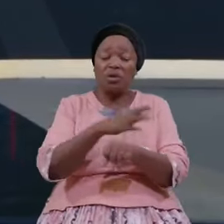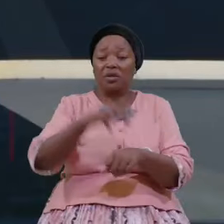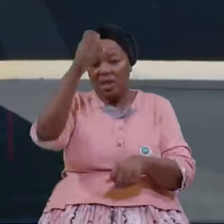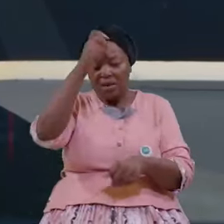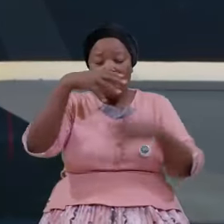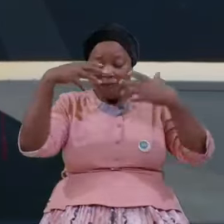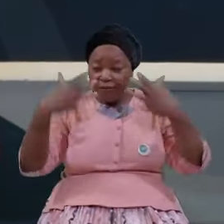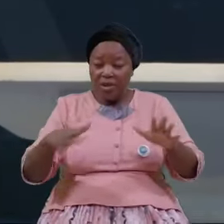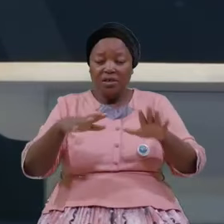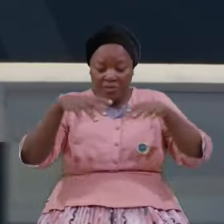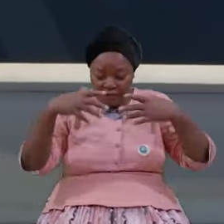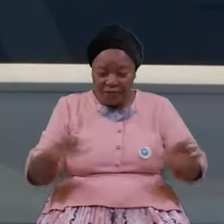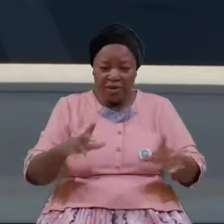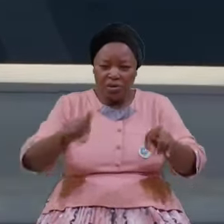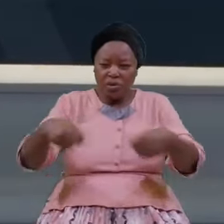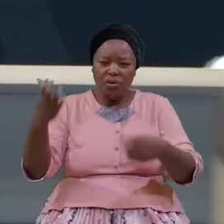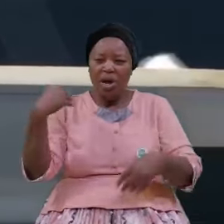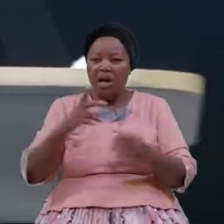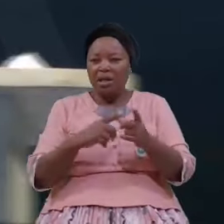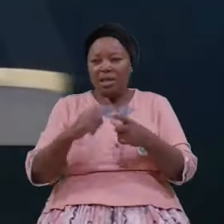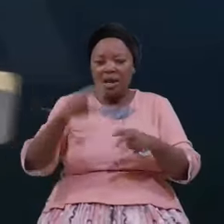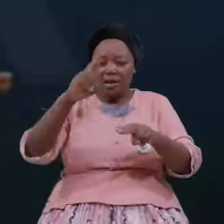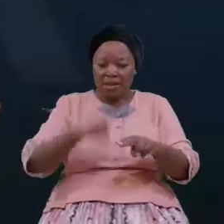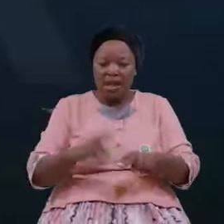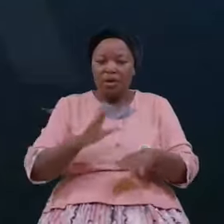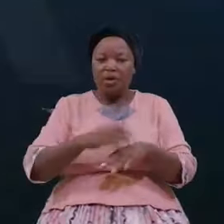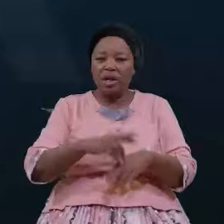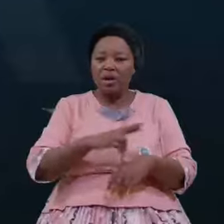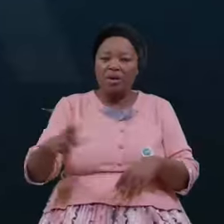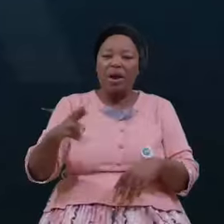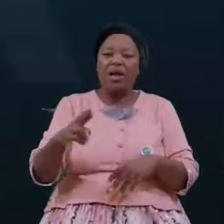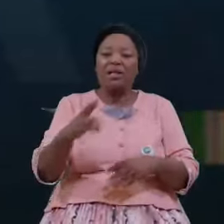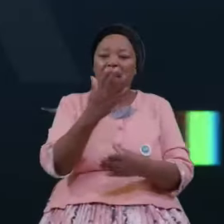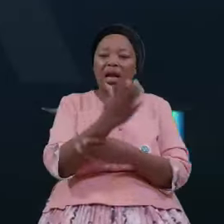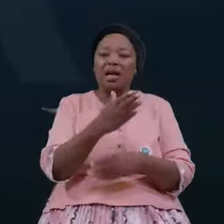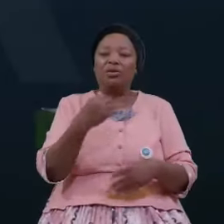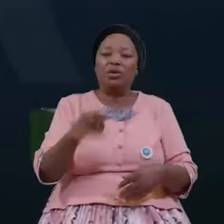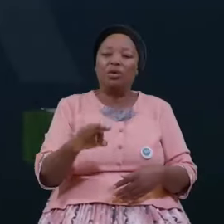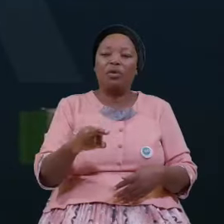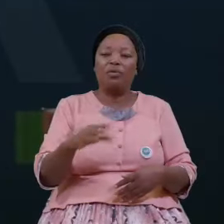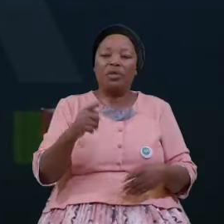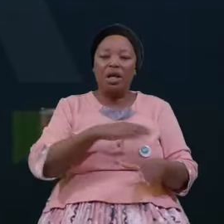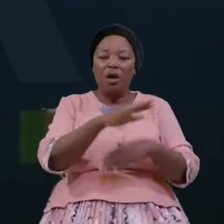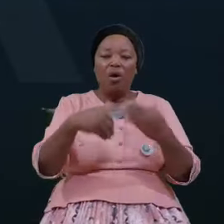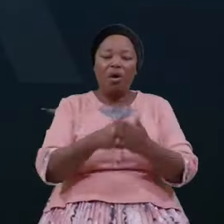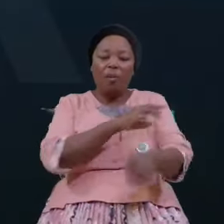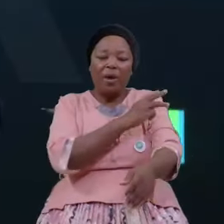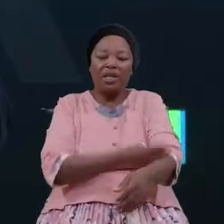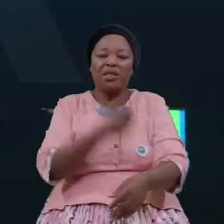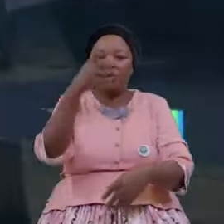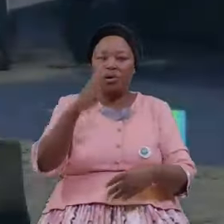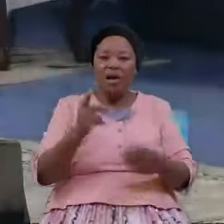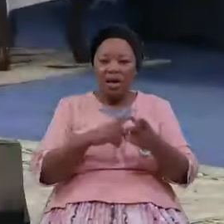gone. And then he sat at the right hand side of the Almighty God. And he says, then I